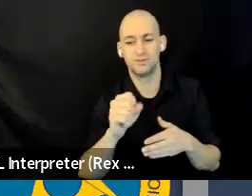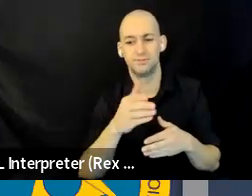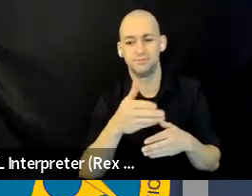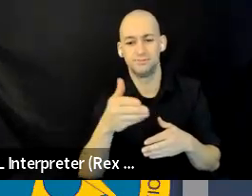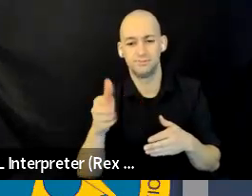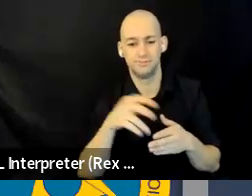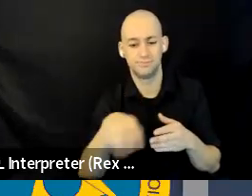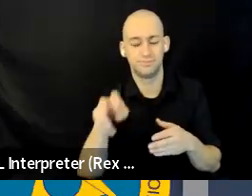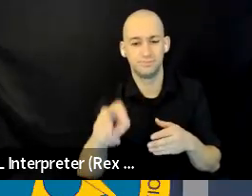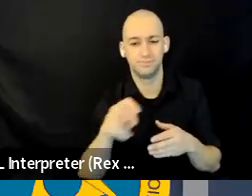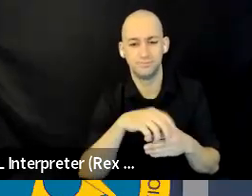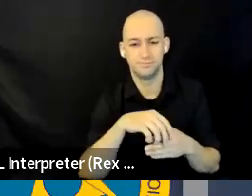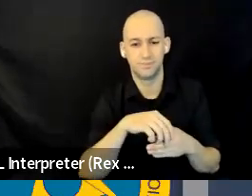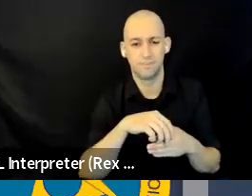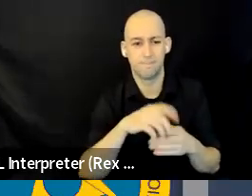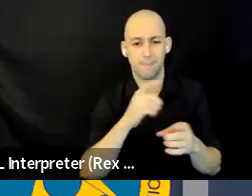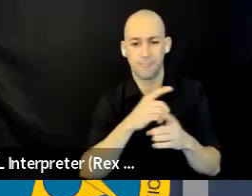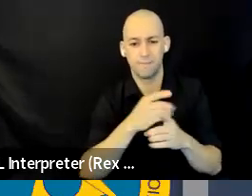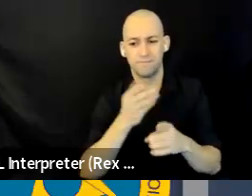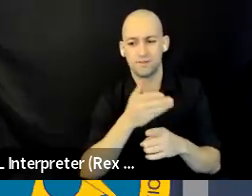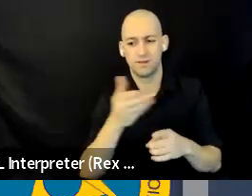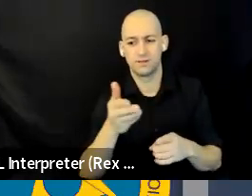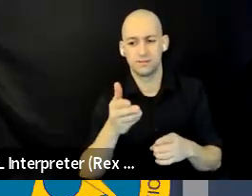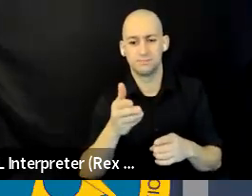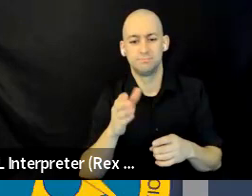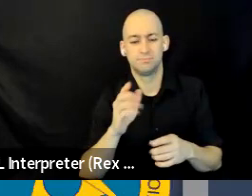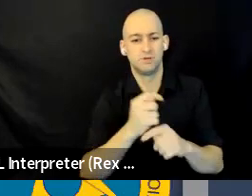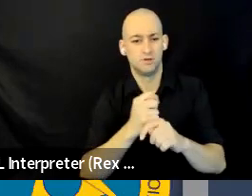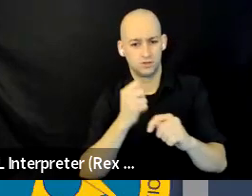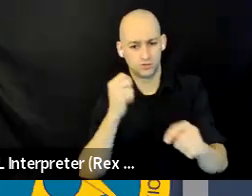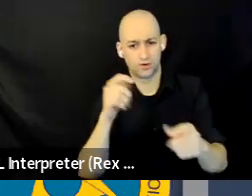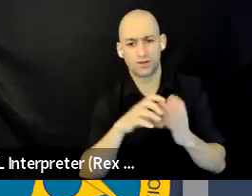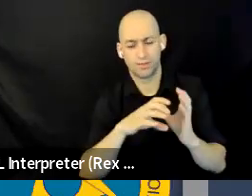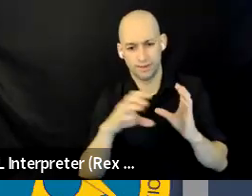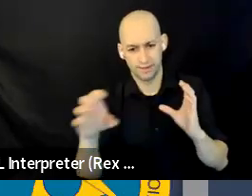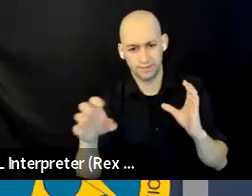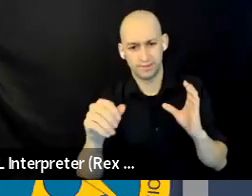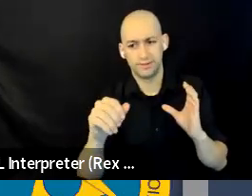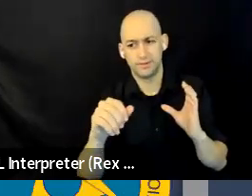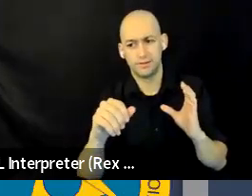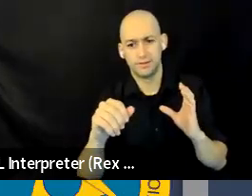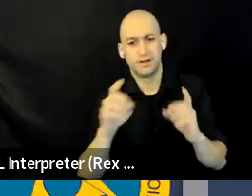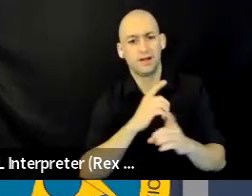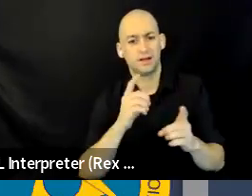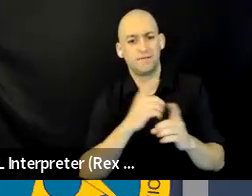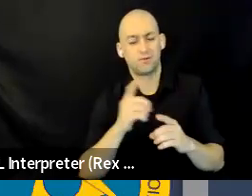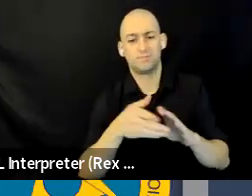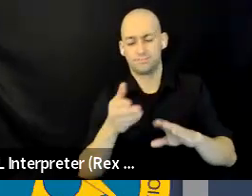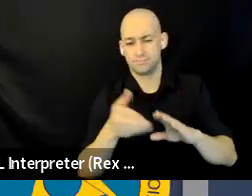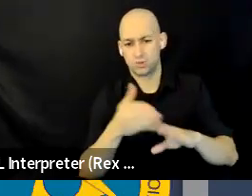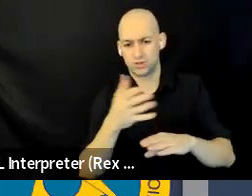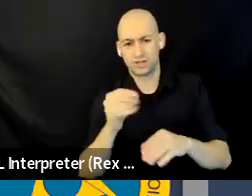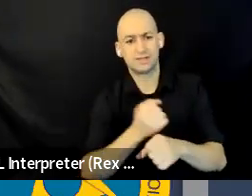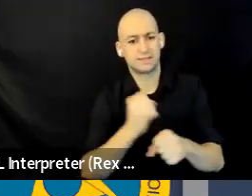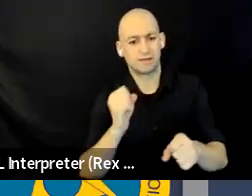illegal passing, different things. So you would do like a truck climbing lane, for example. So different operational and safety improvements, but